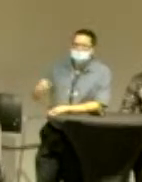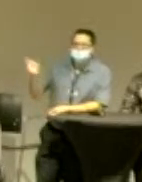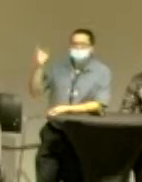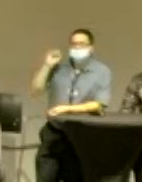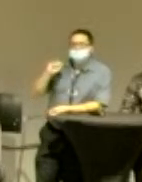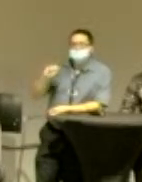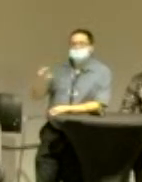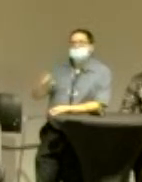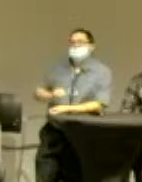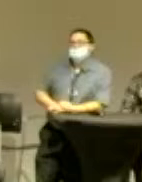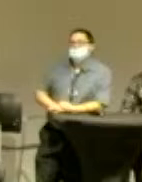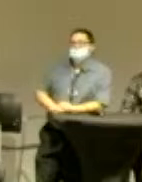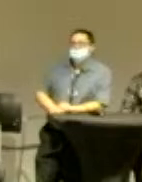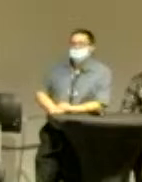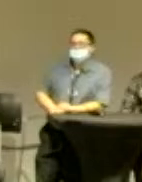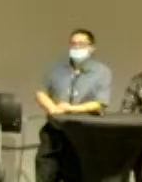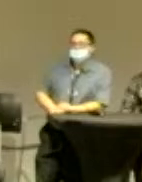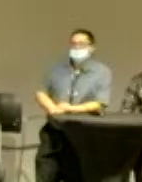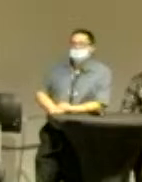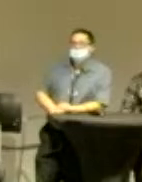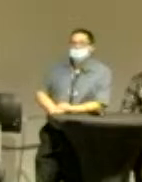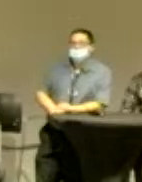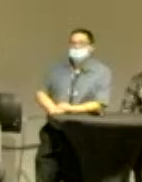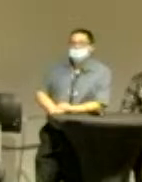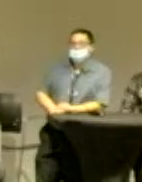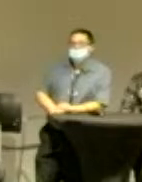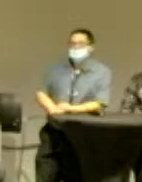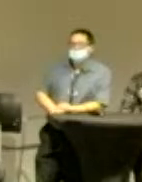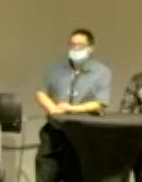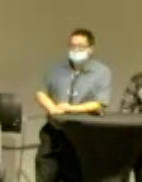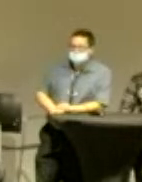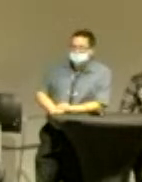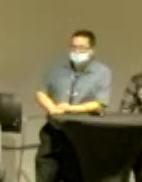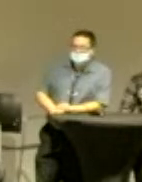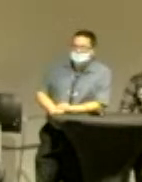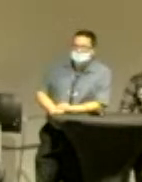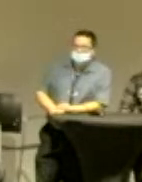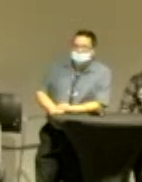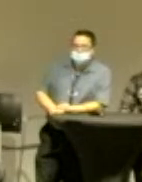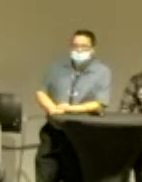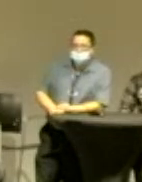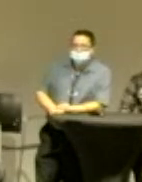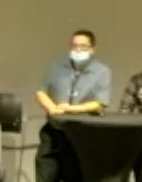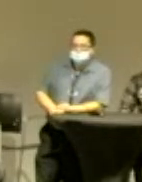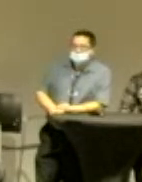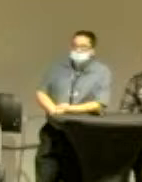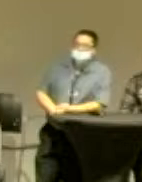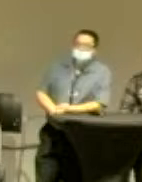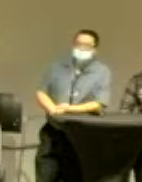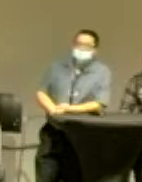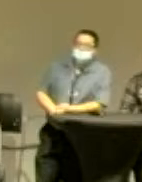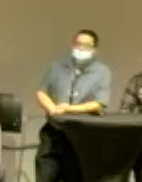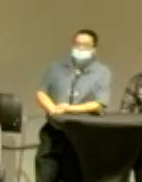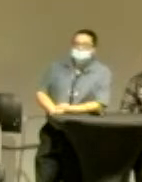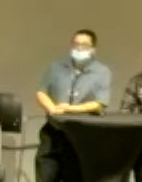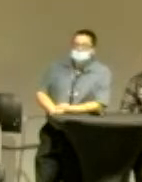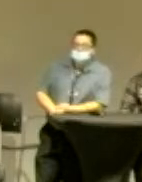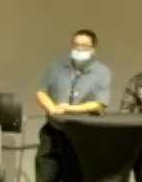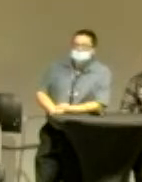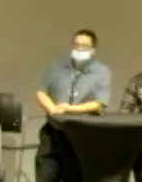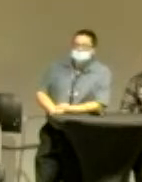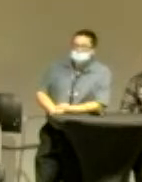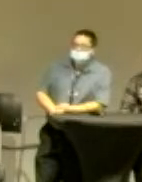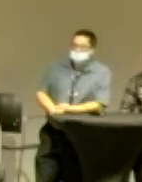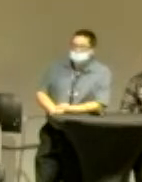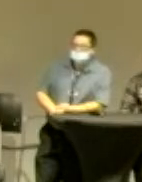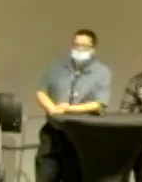year, we do send out public emails regarding what you guys want us to hear on the agenda. So I would encourage any faculty members out there that if you want